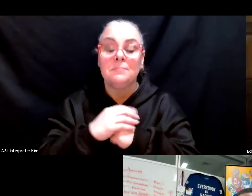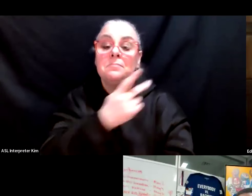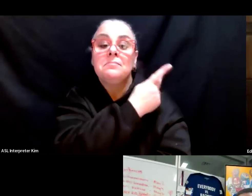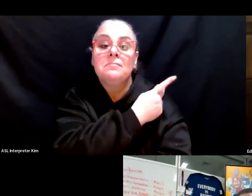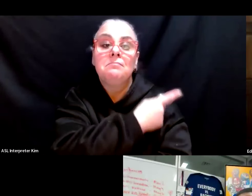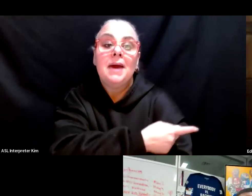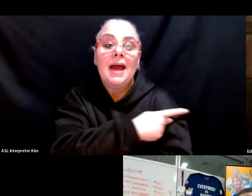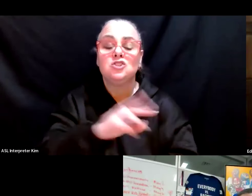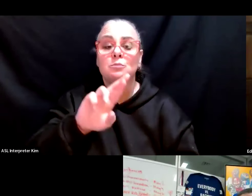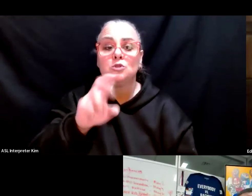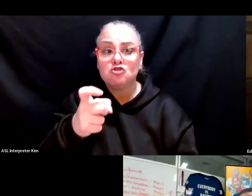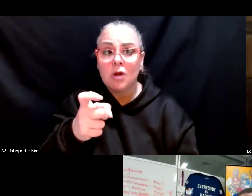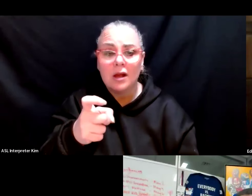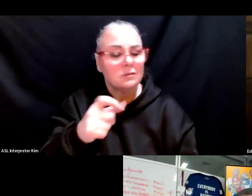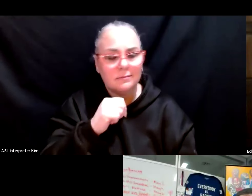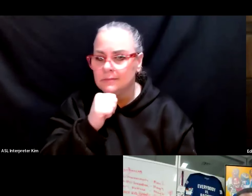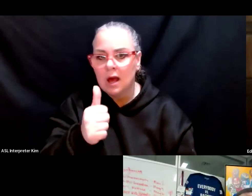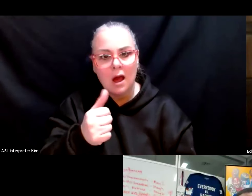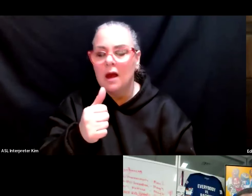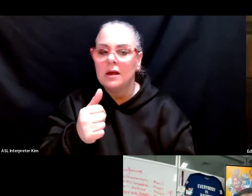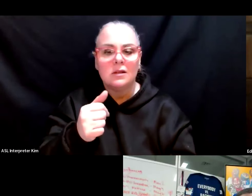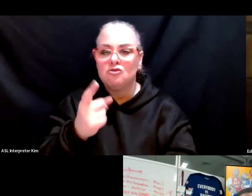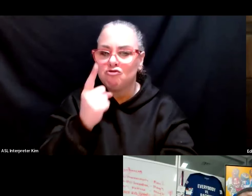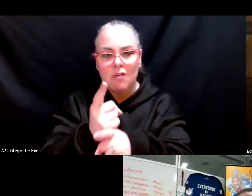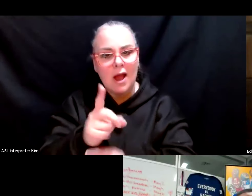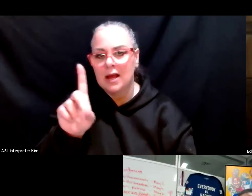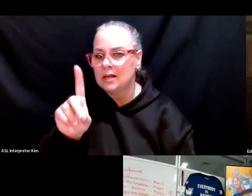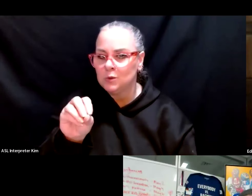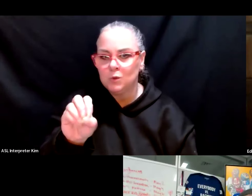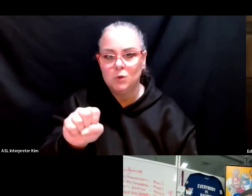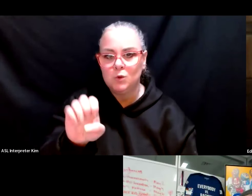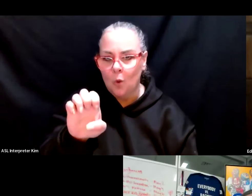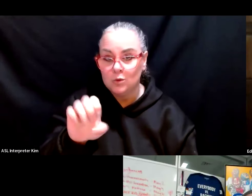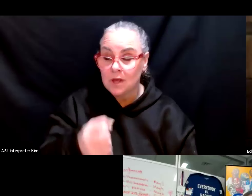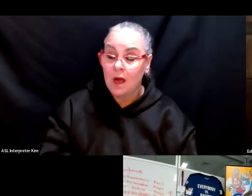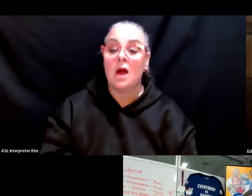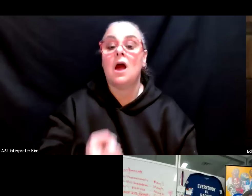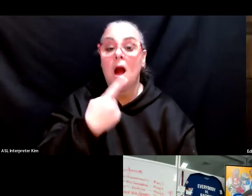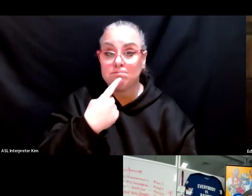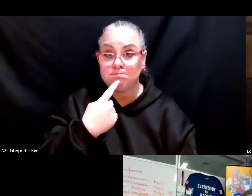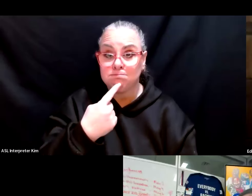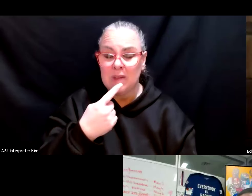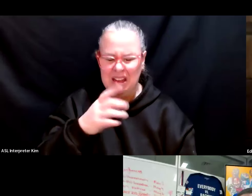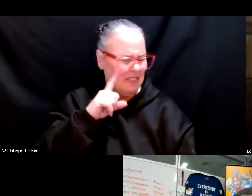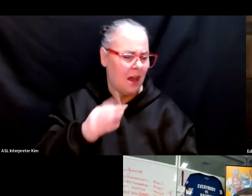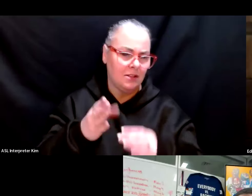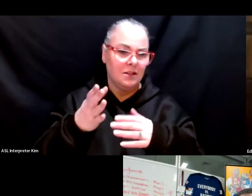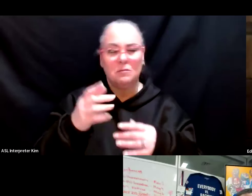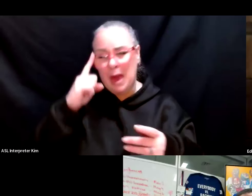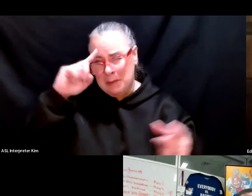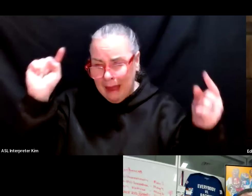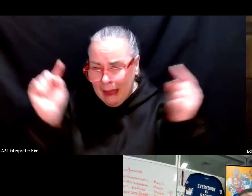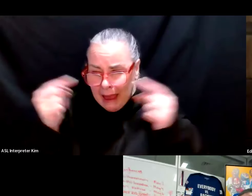can be prescribed inappropriate doses of medication, and when they've tried it, they've had a negative experience, be that a